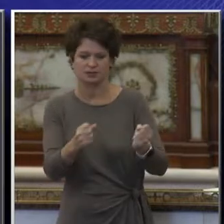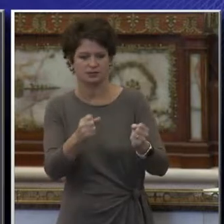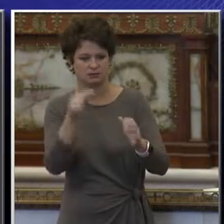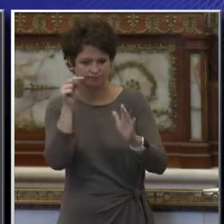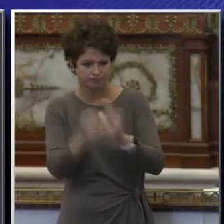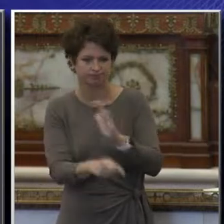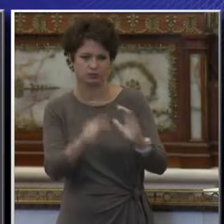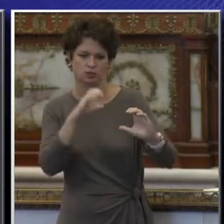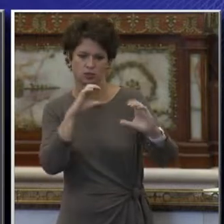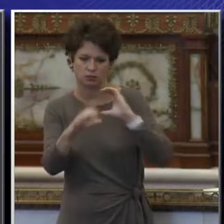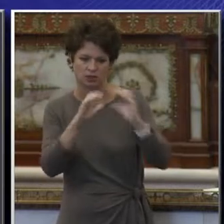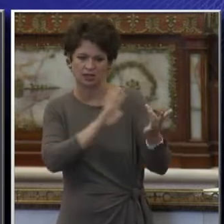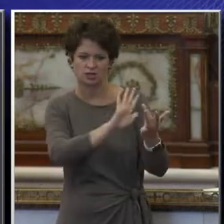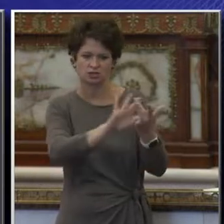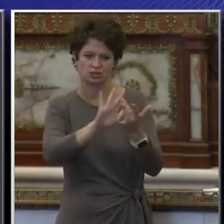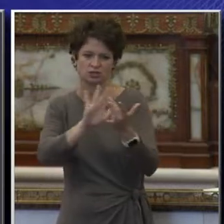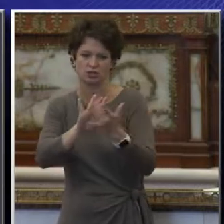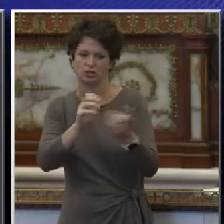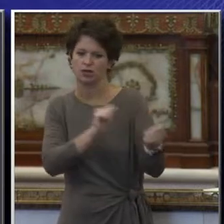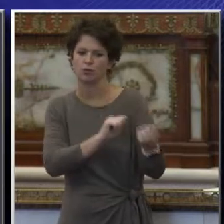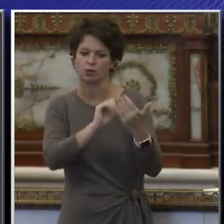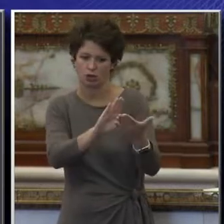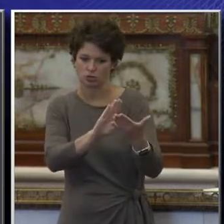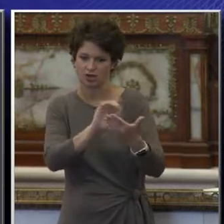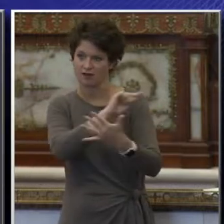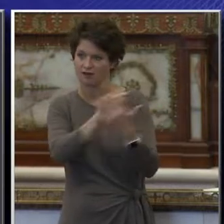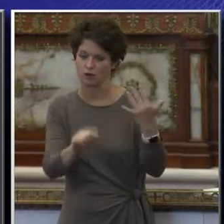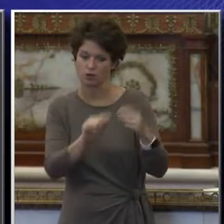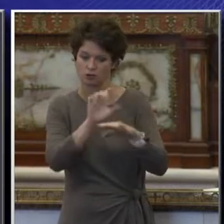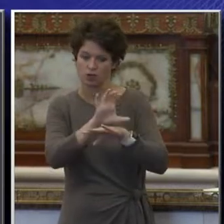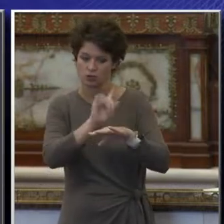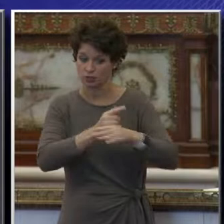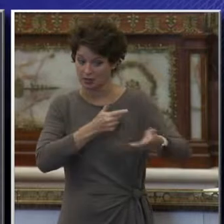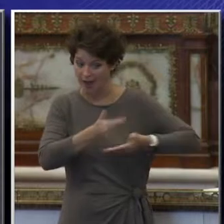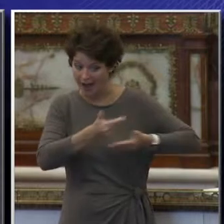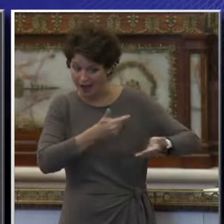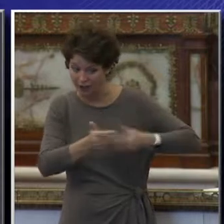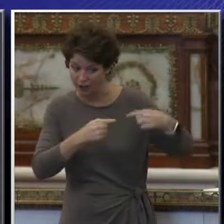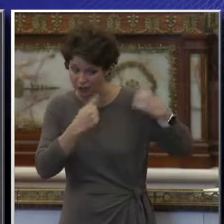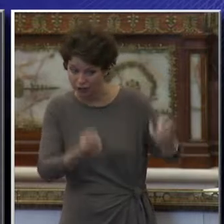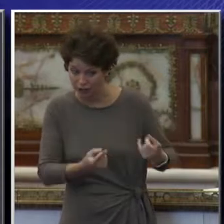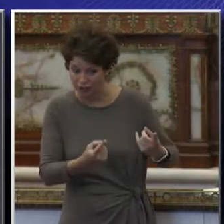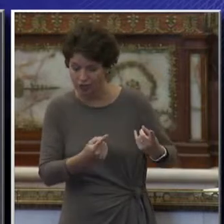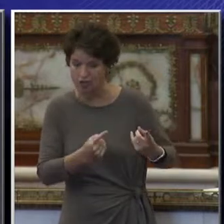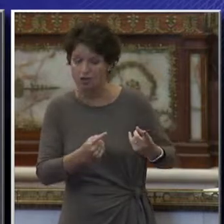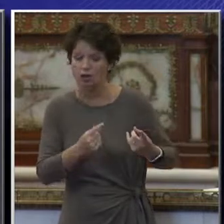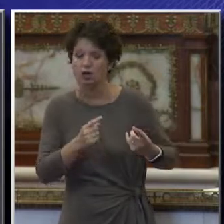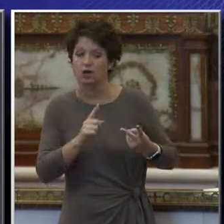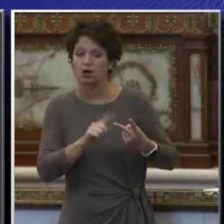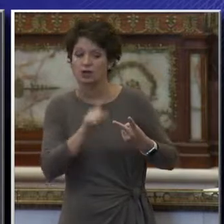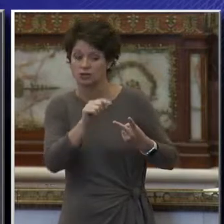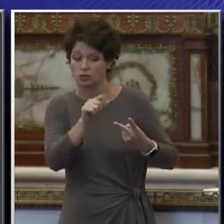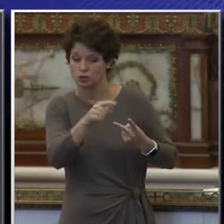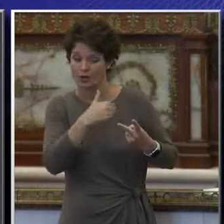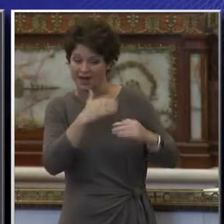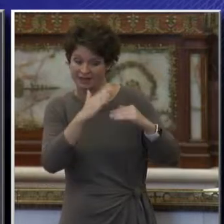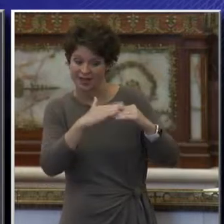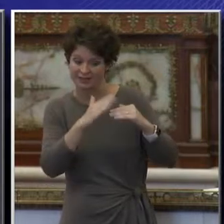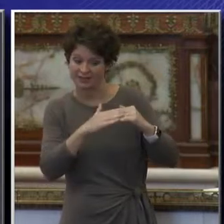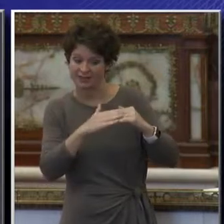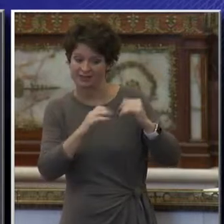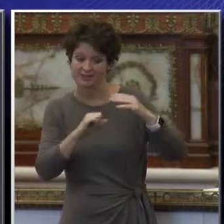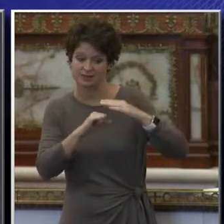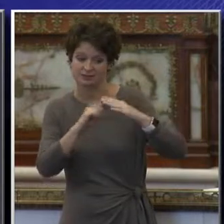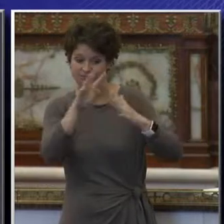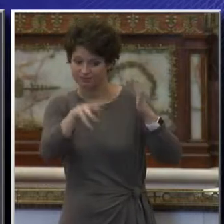communications outreach strategy. Have those consultants been hired? Who are they? And do you have at least a framework